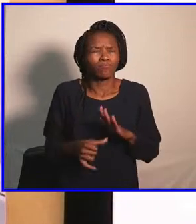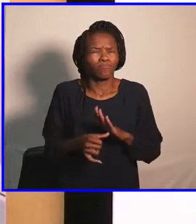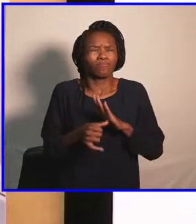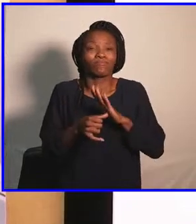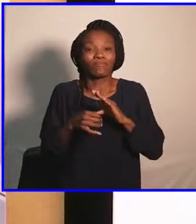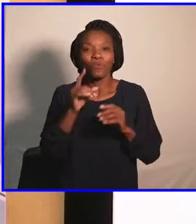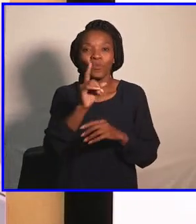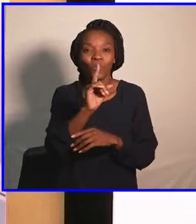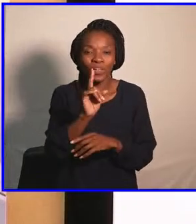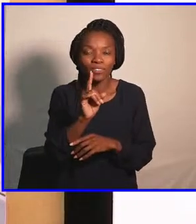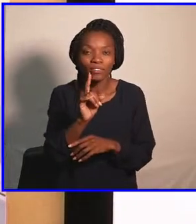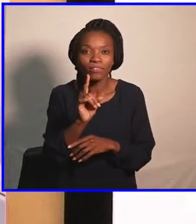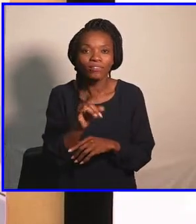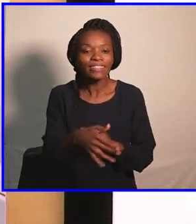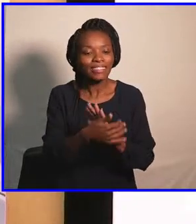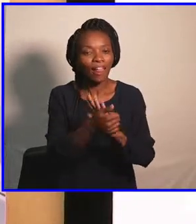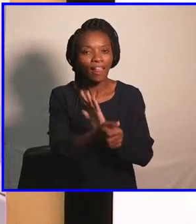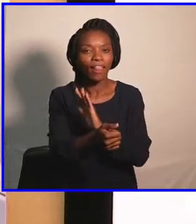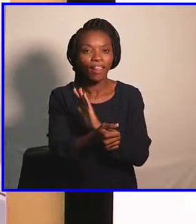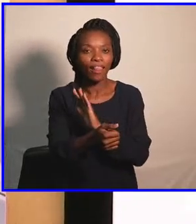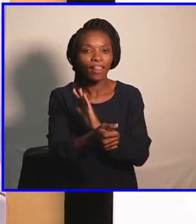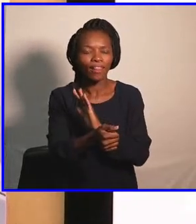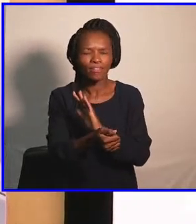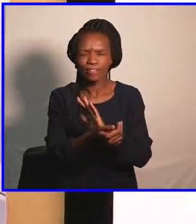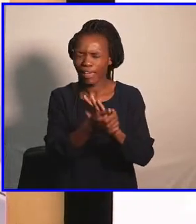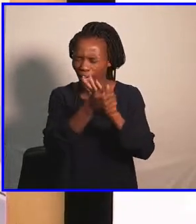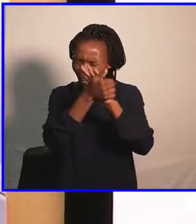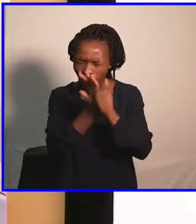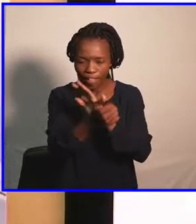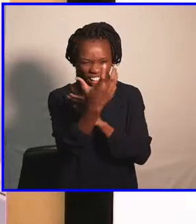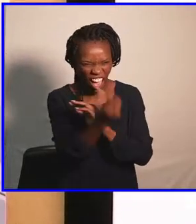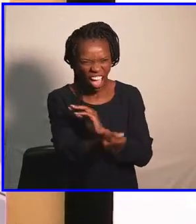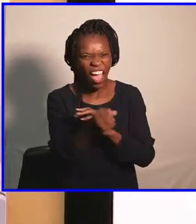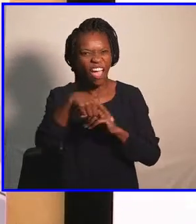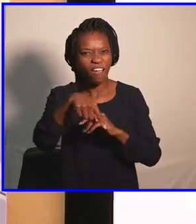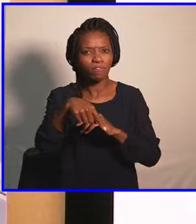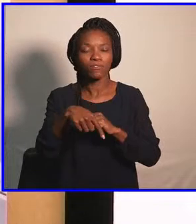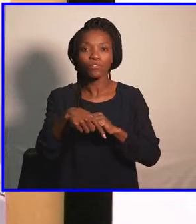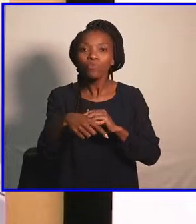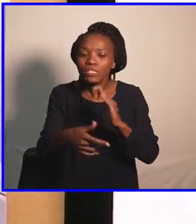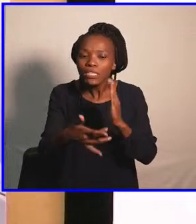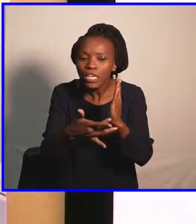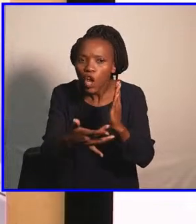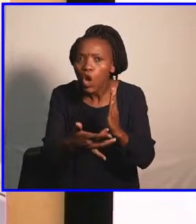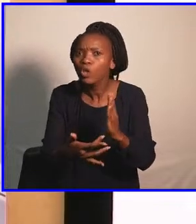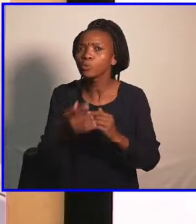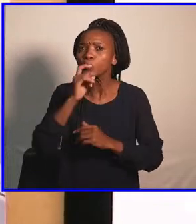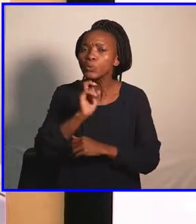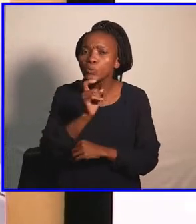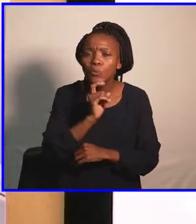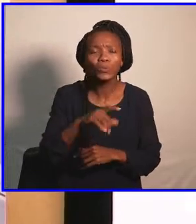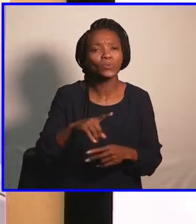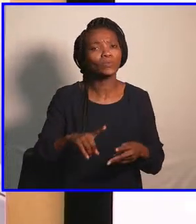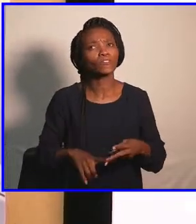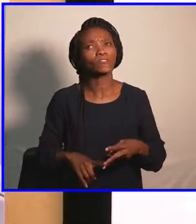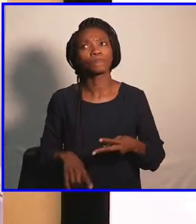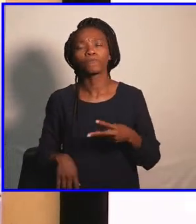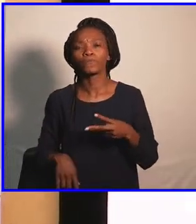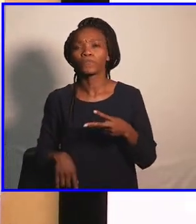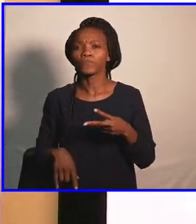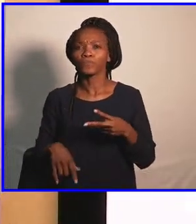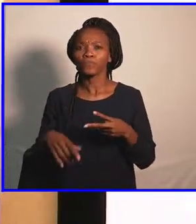is the capability that you have built, using technology, using